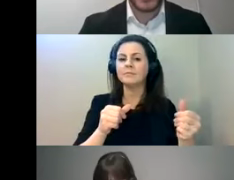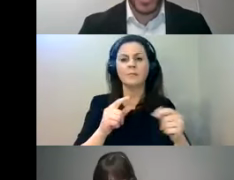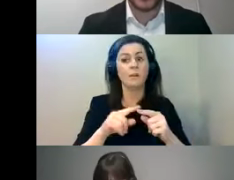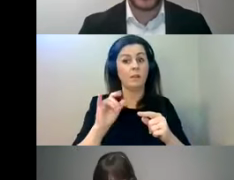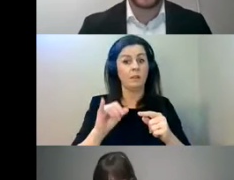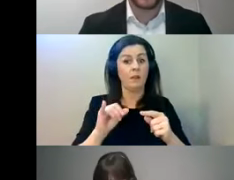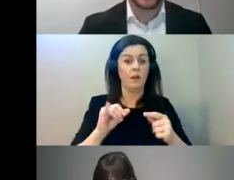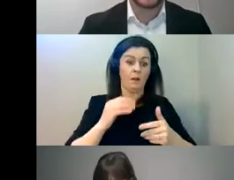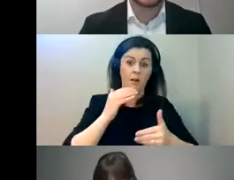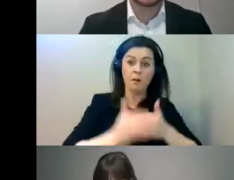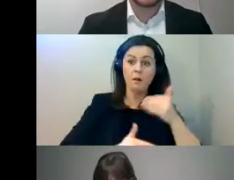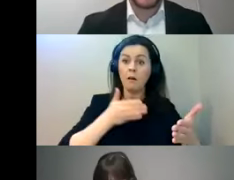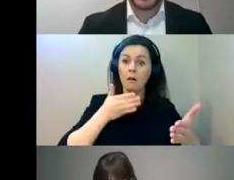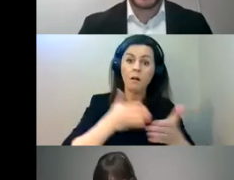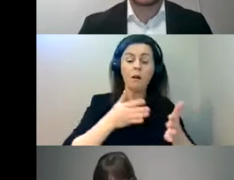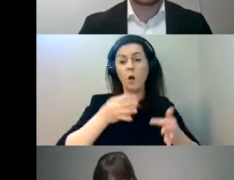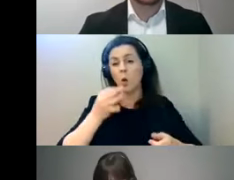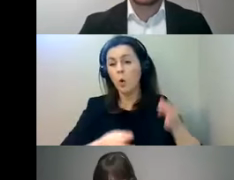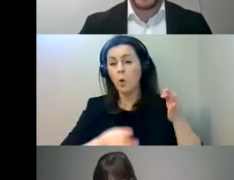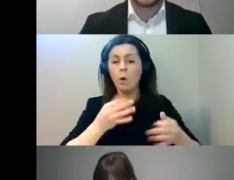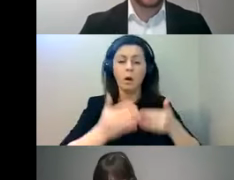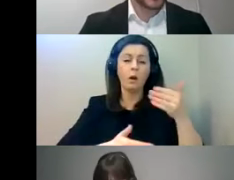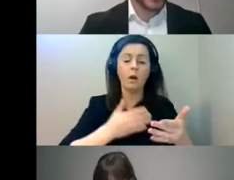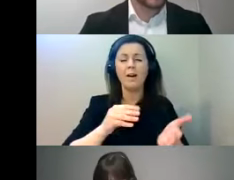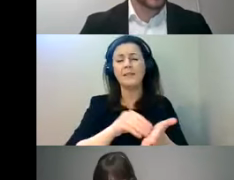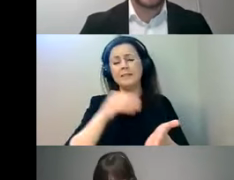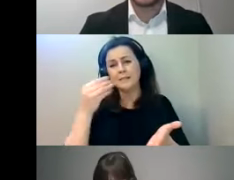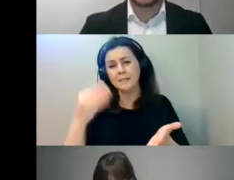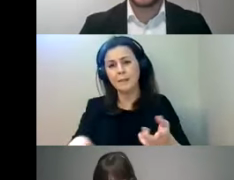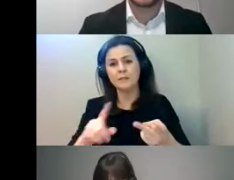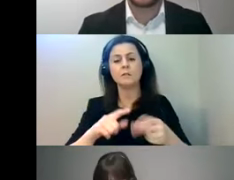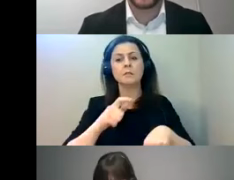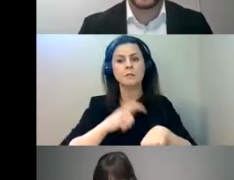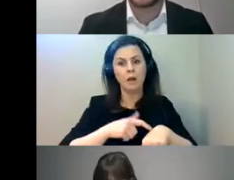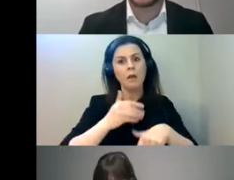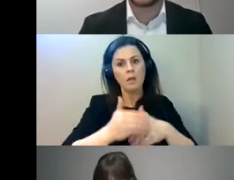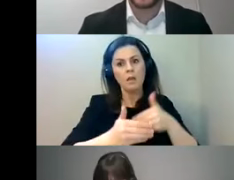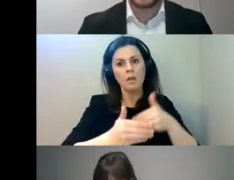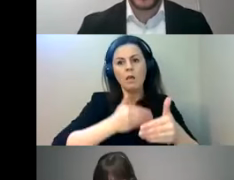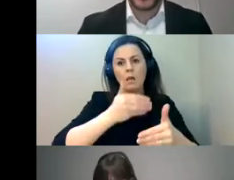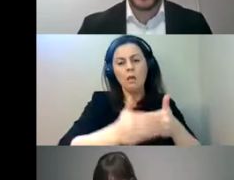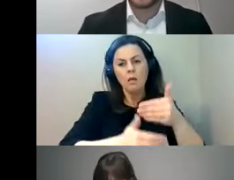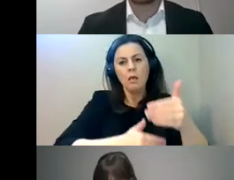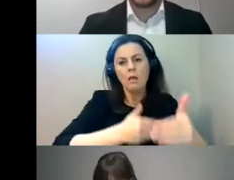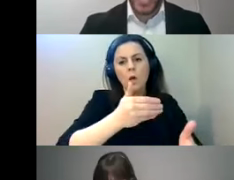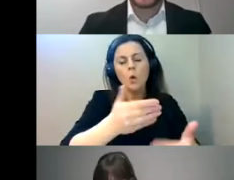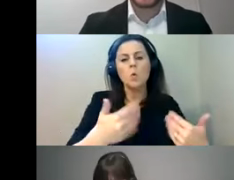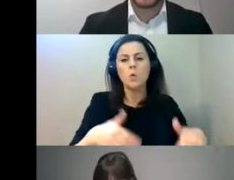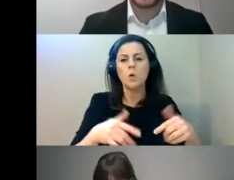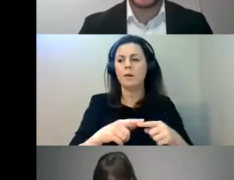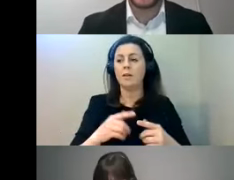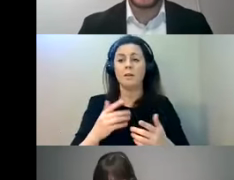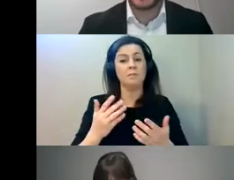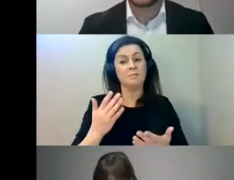it's a very time-consuming process. And that could have the effect of prohibiting people from